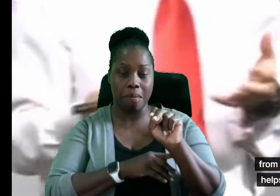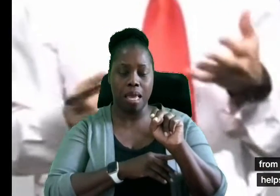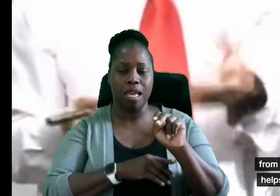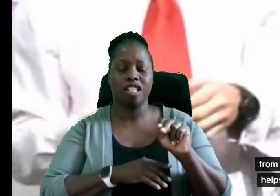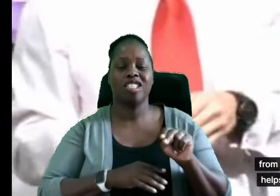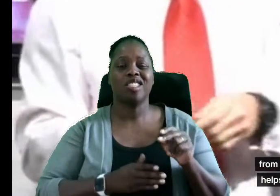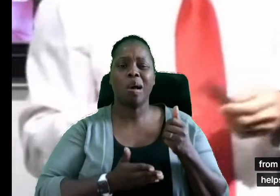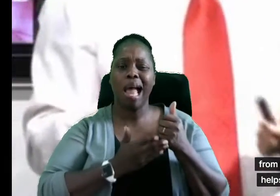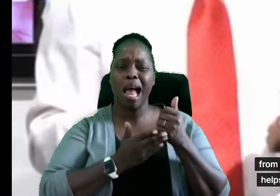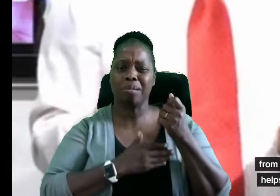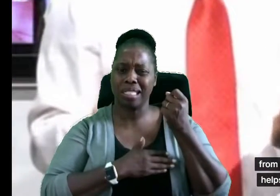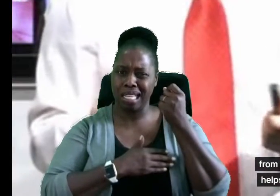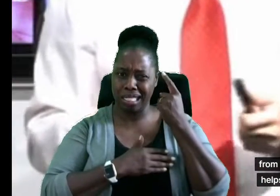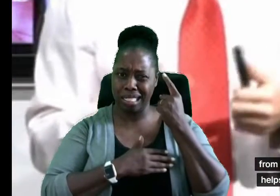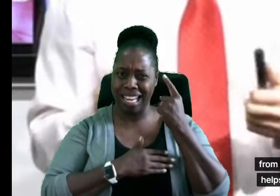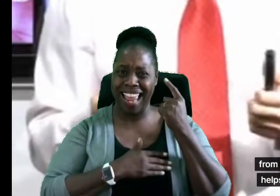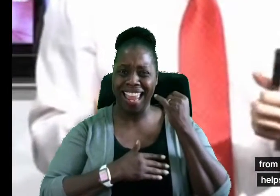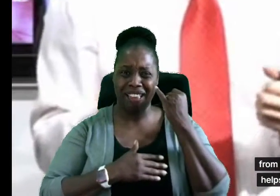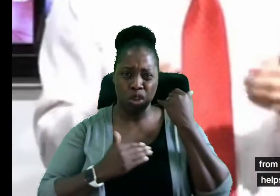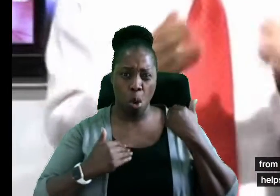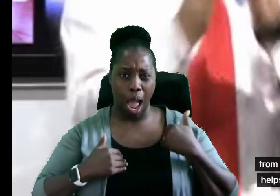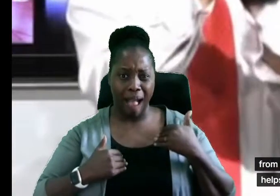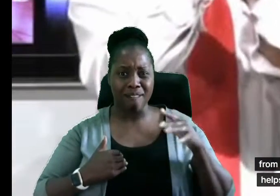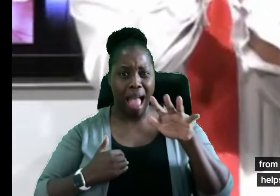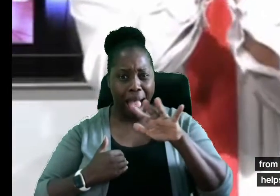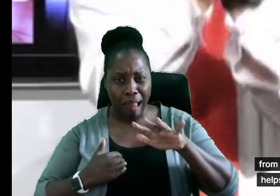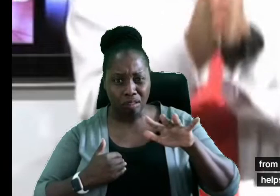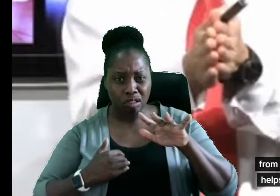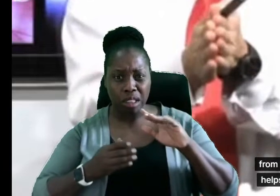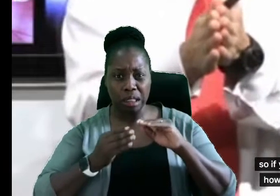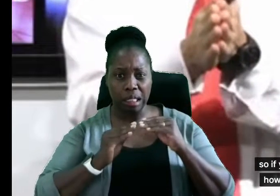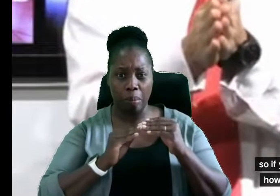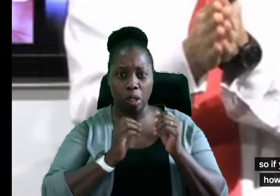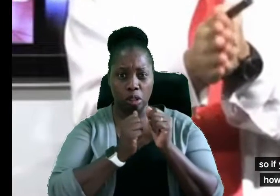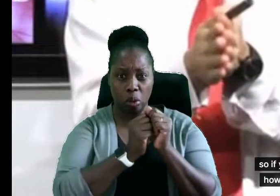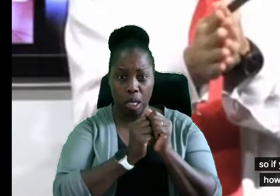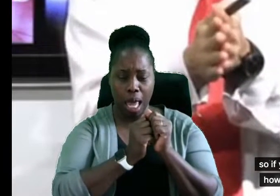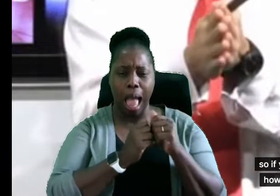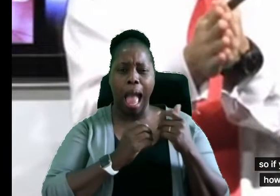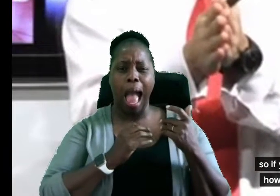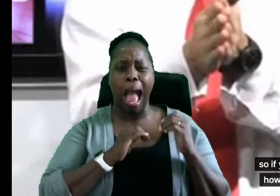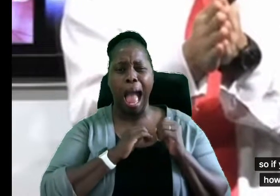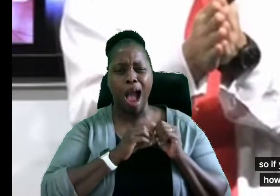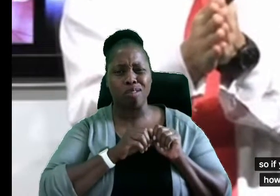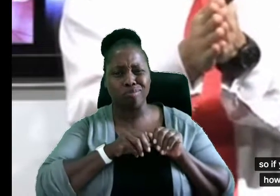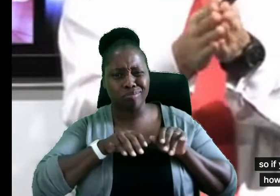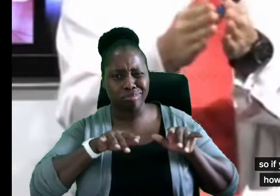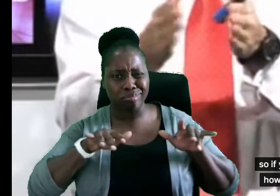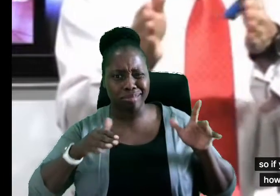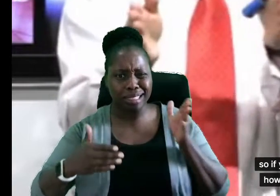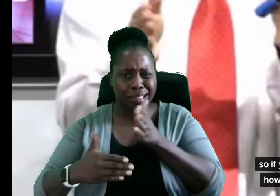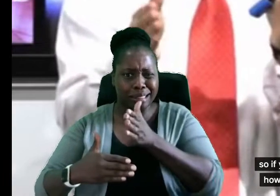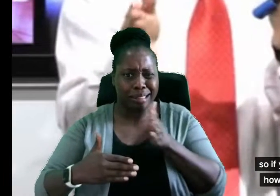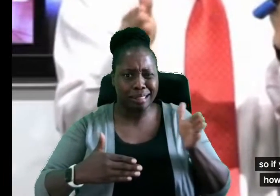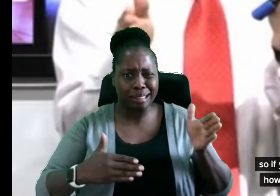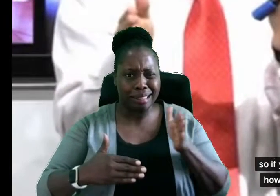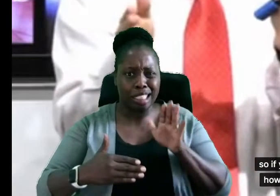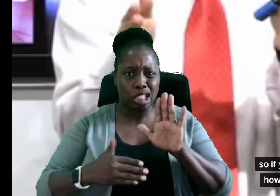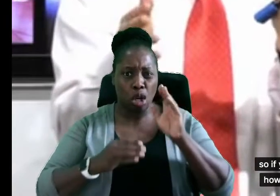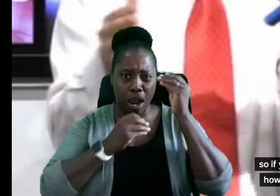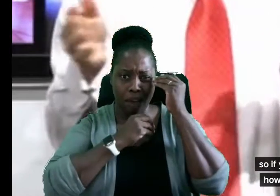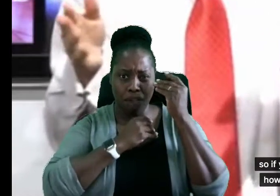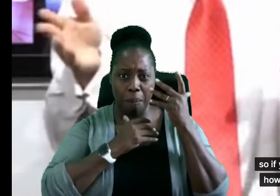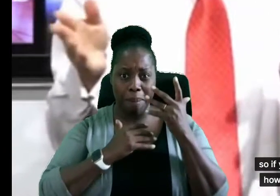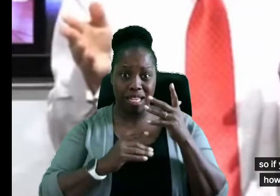So the standard deviation helps us understand if you have a mean, so if you average your numbers together, how